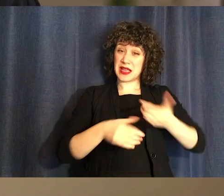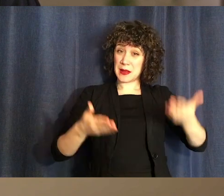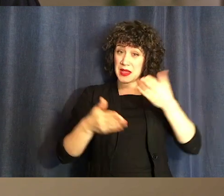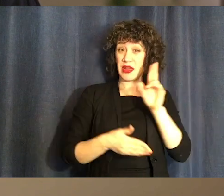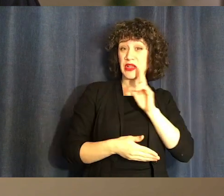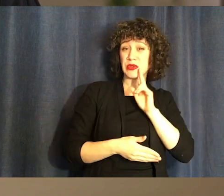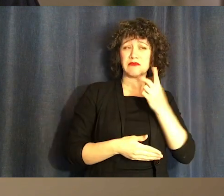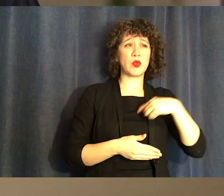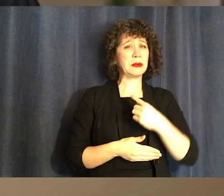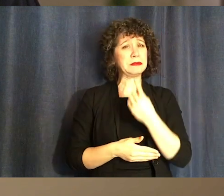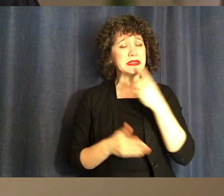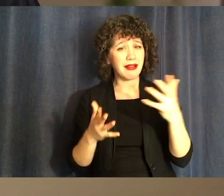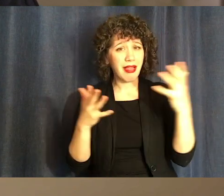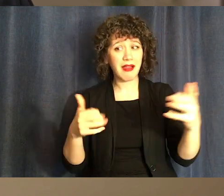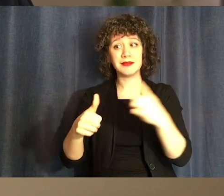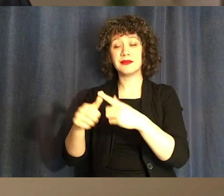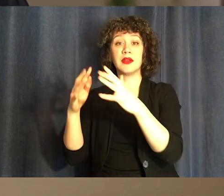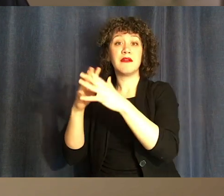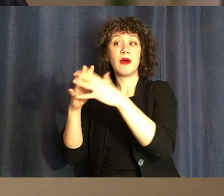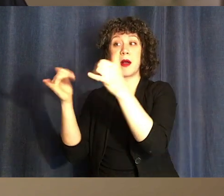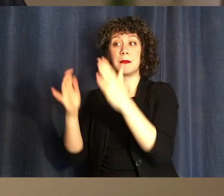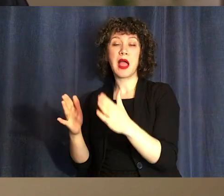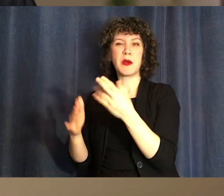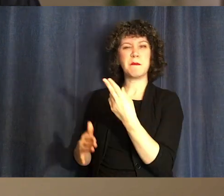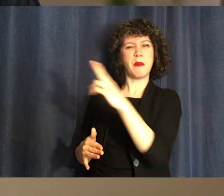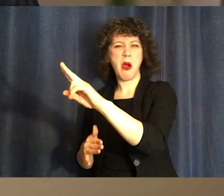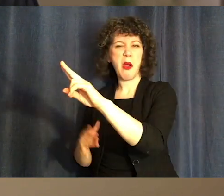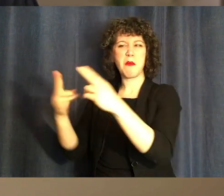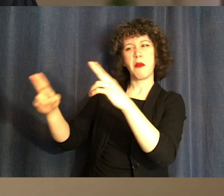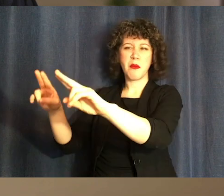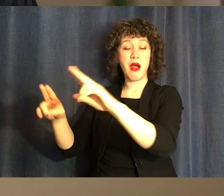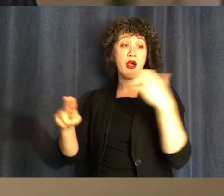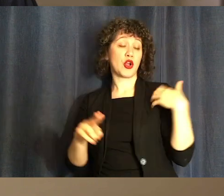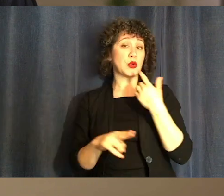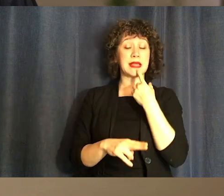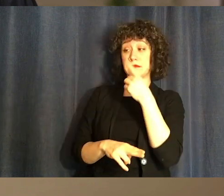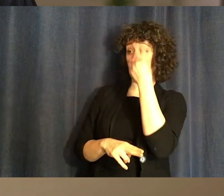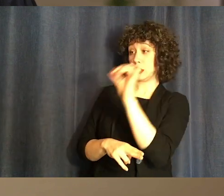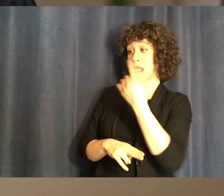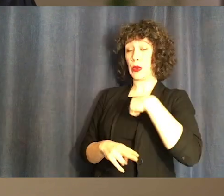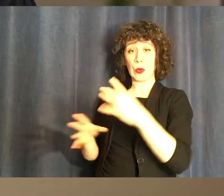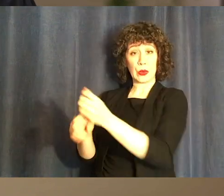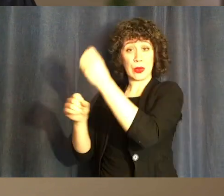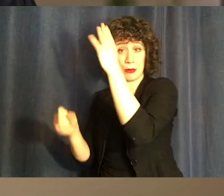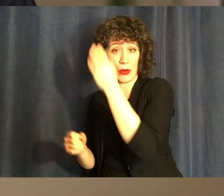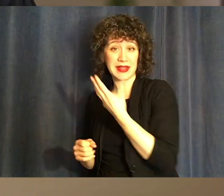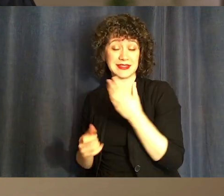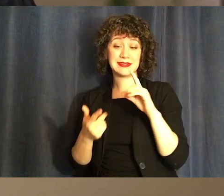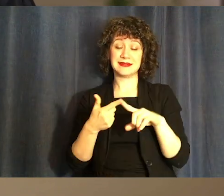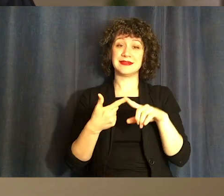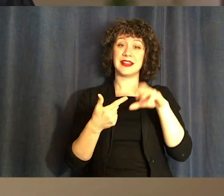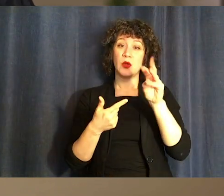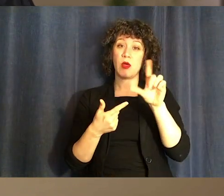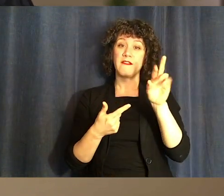players kicking butt and hearing Coach Barrett say, "Looks like we win, boys." Wolfer terrifying students on a day-to-day basis, but